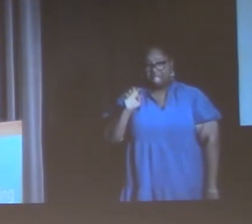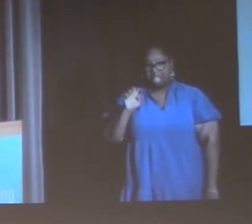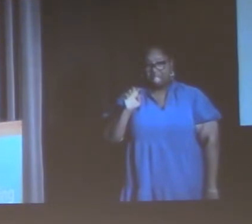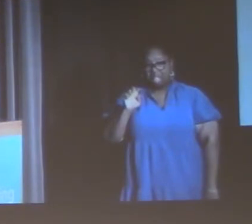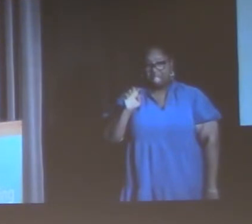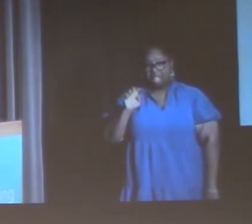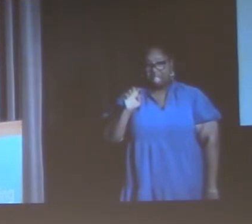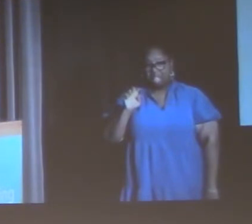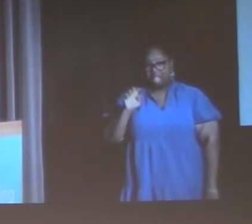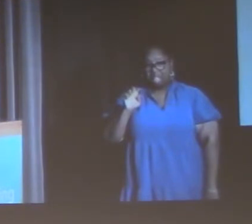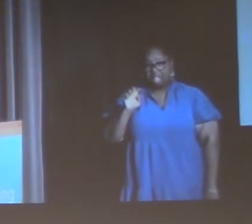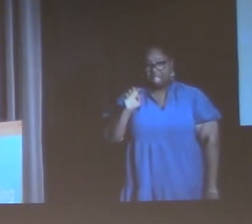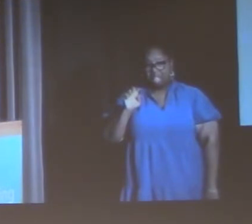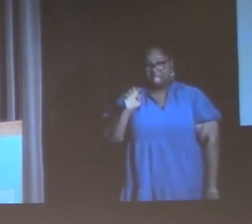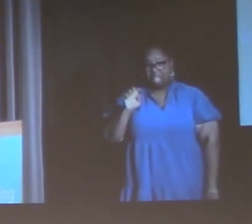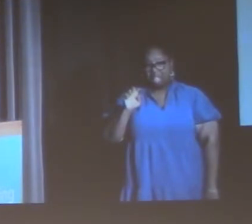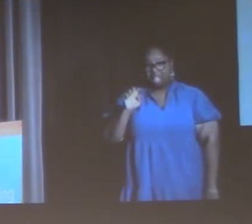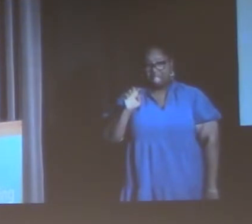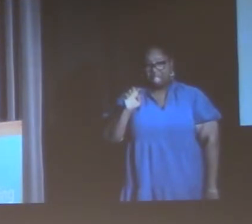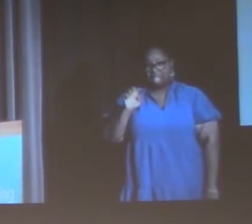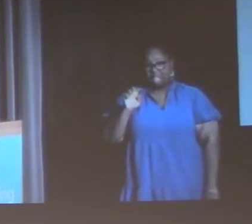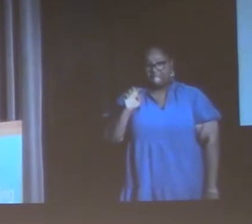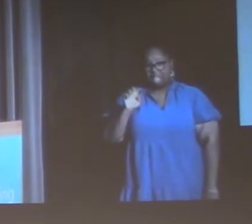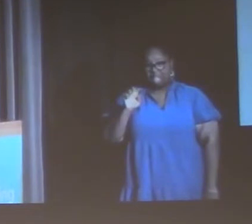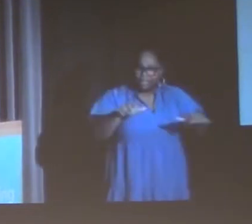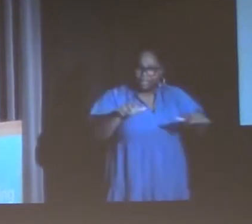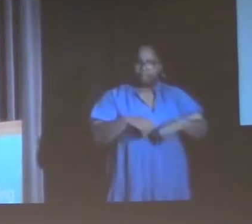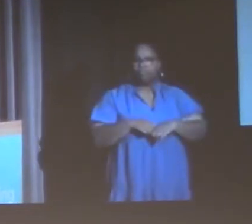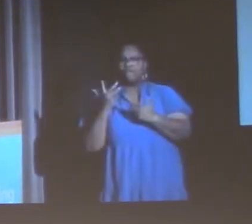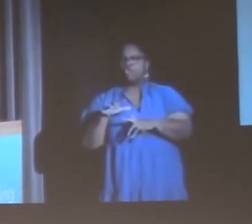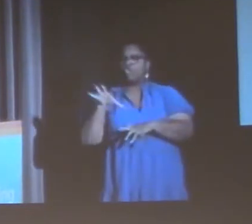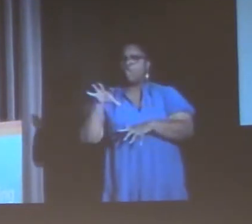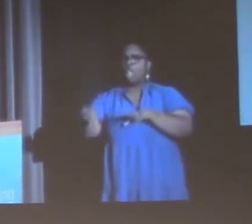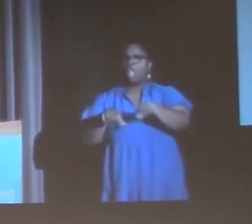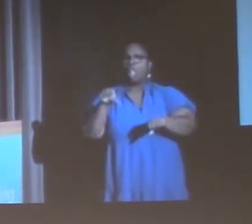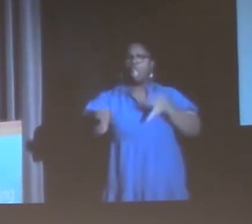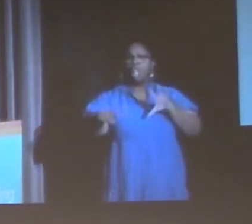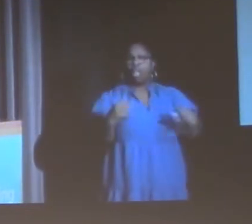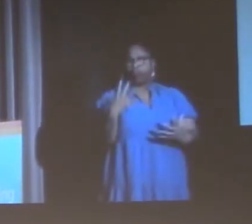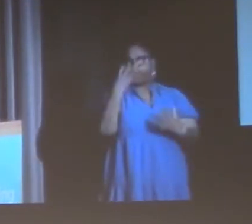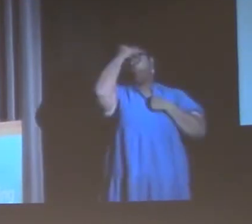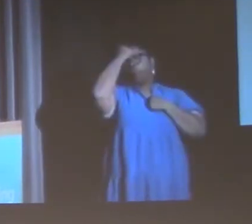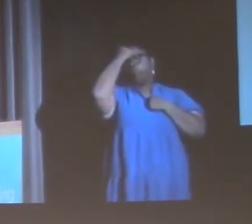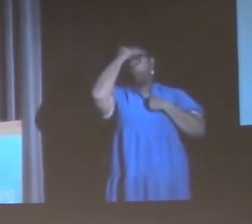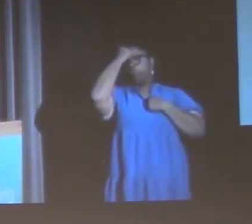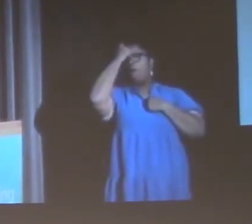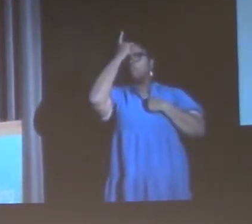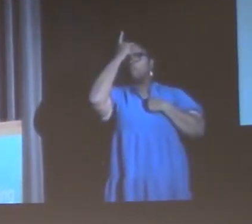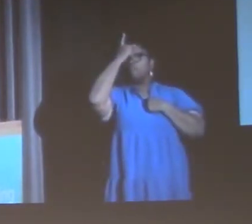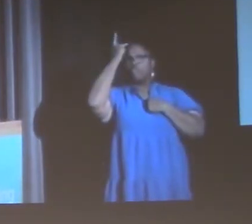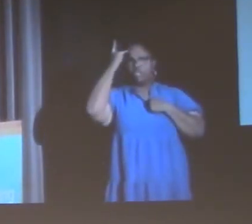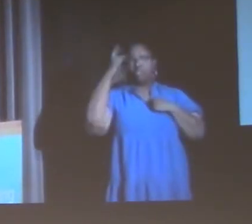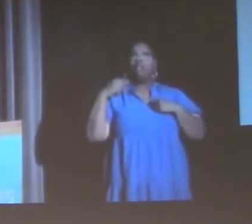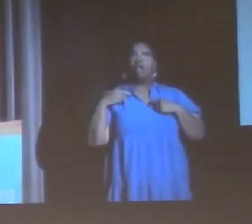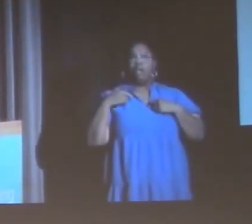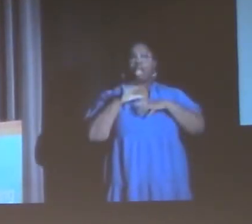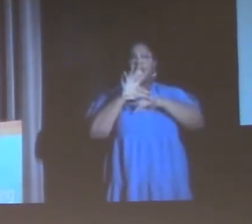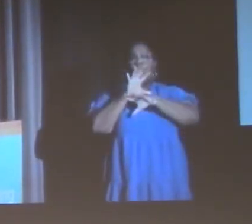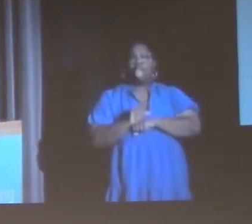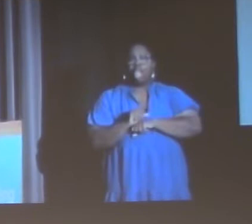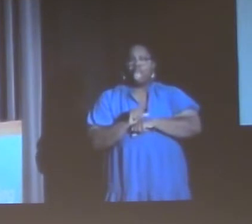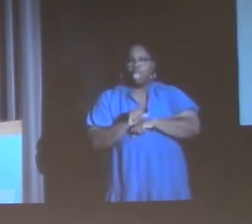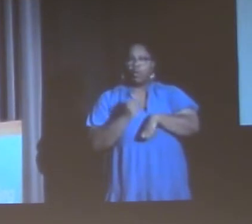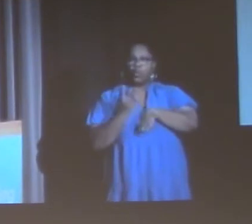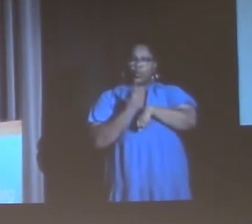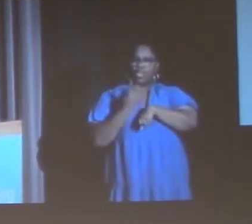and just the film industry here is very colonized by the very mindset of prison. We're using prison's own